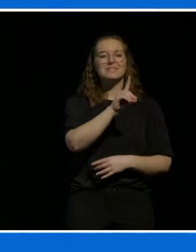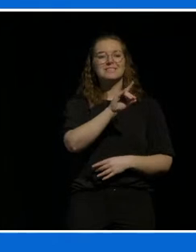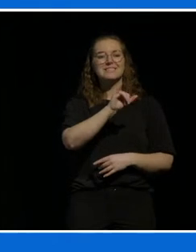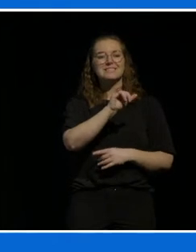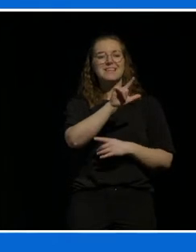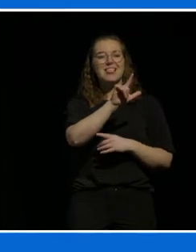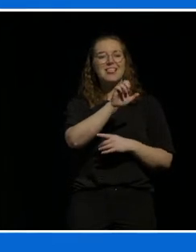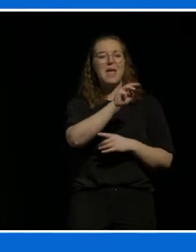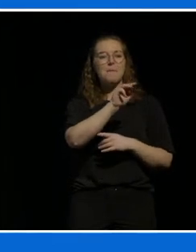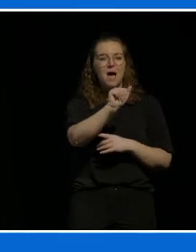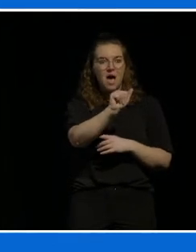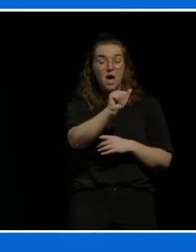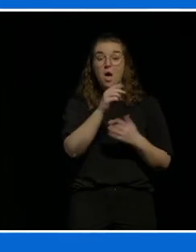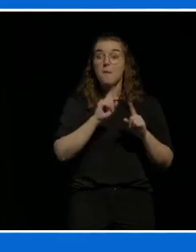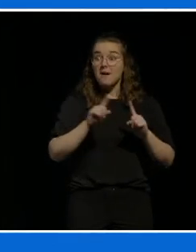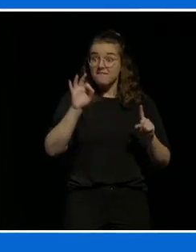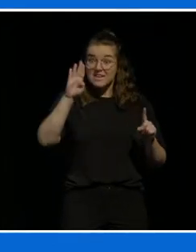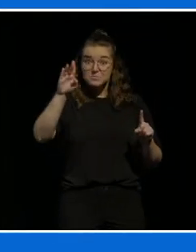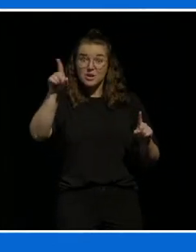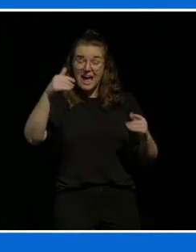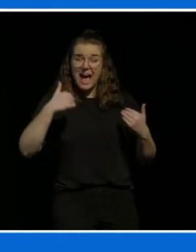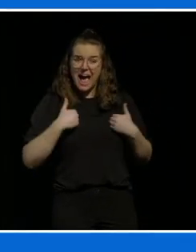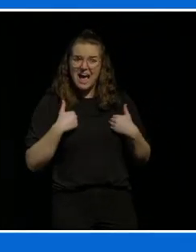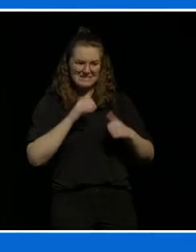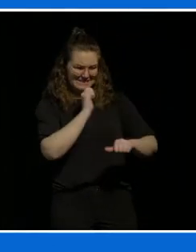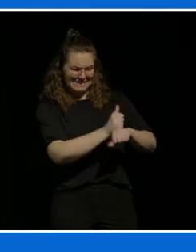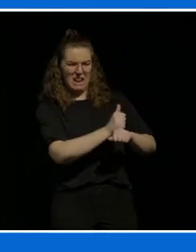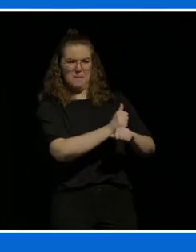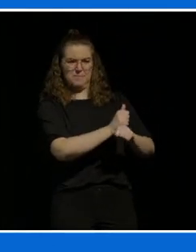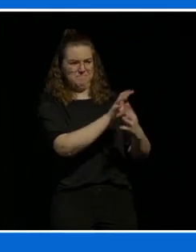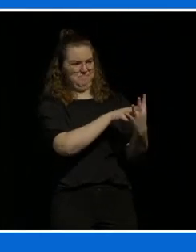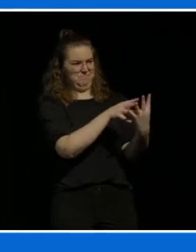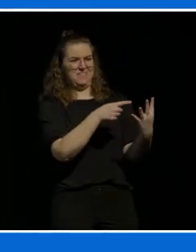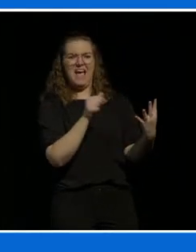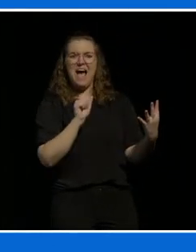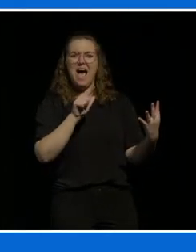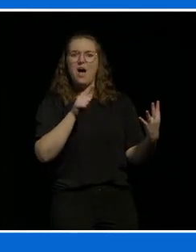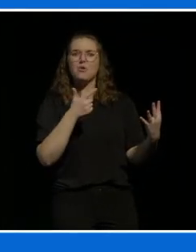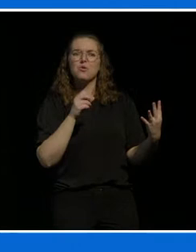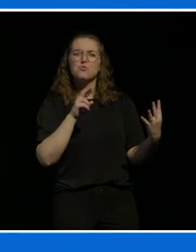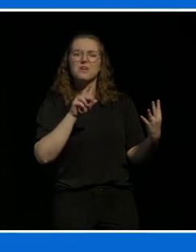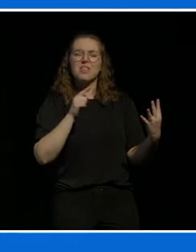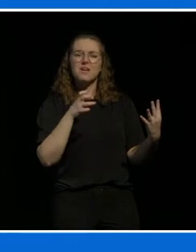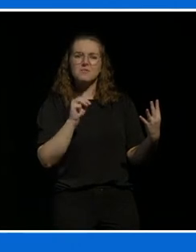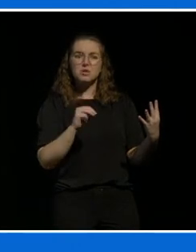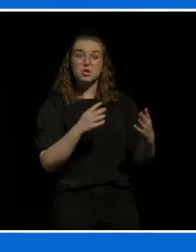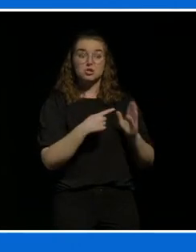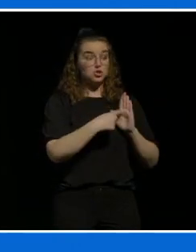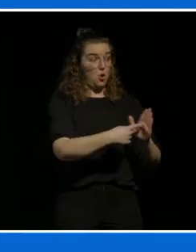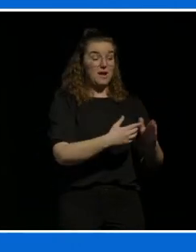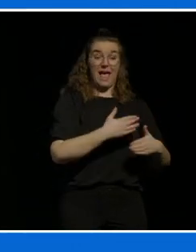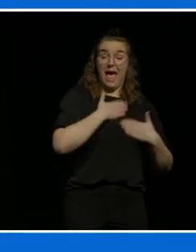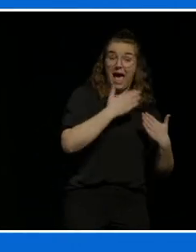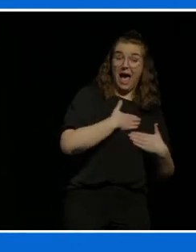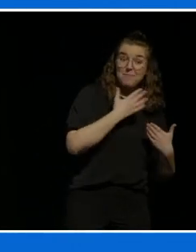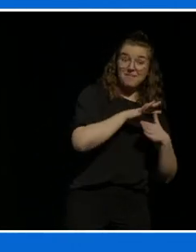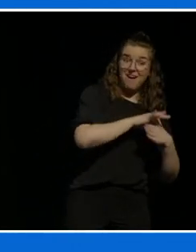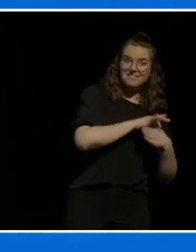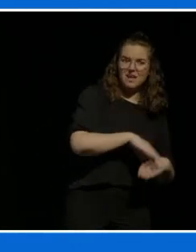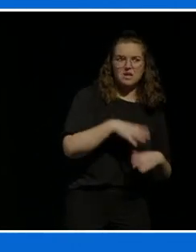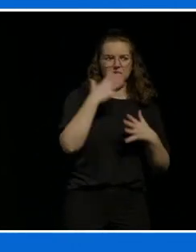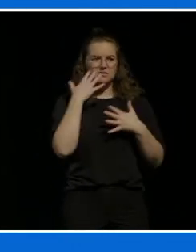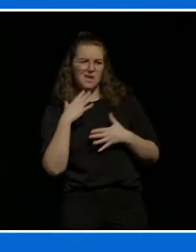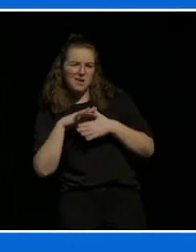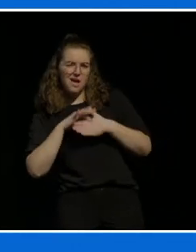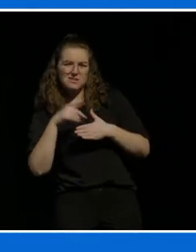but how Facebook had this whole algorithm that was literally kind of these two different camps of like showing happy content versus sad content and testing